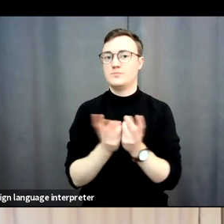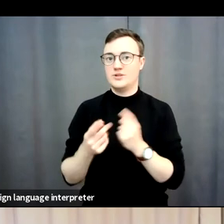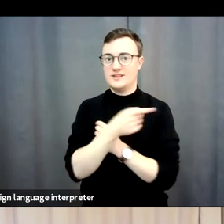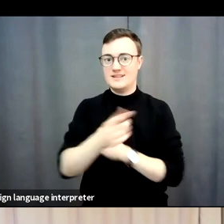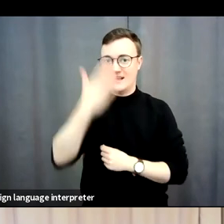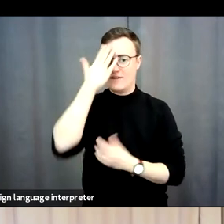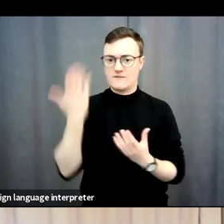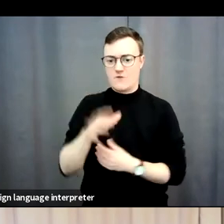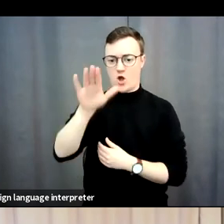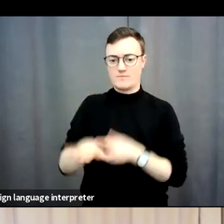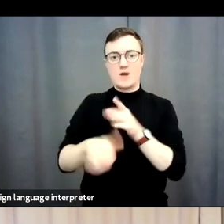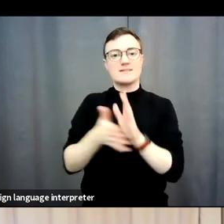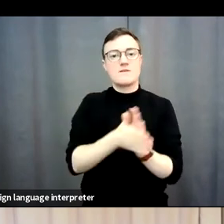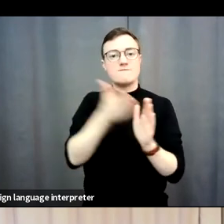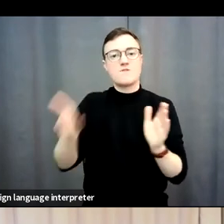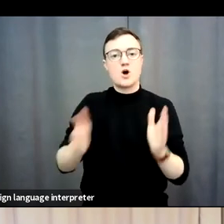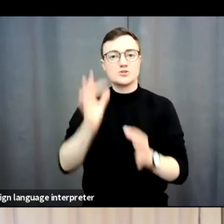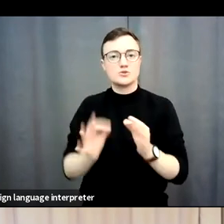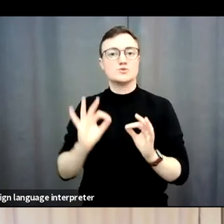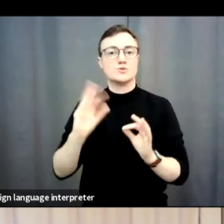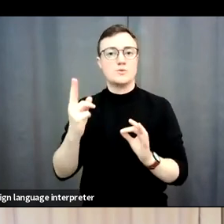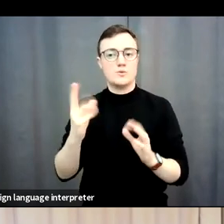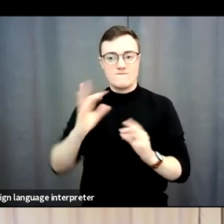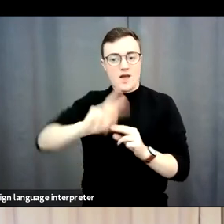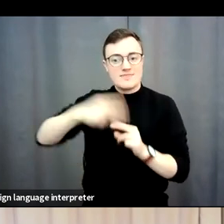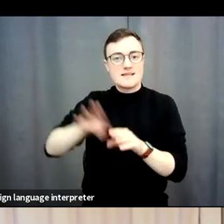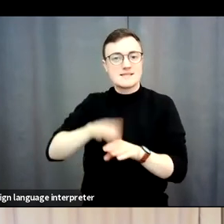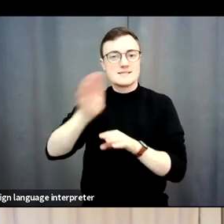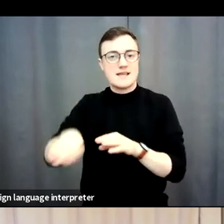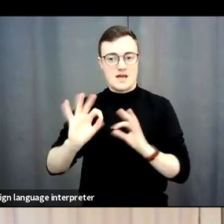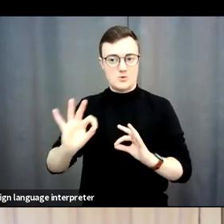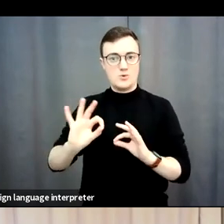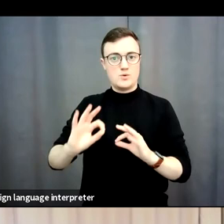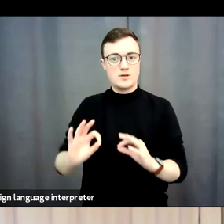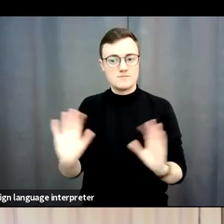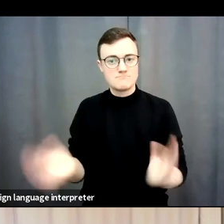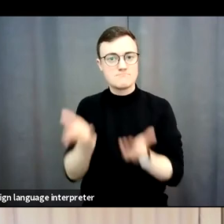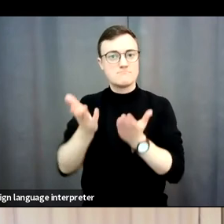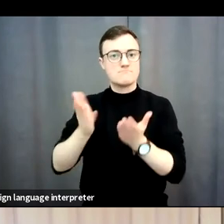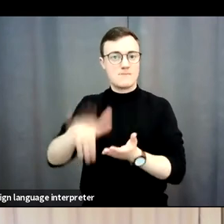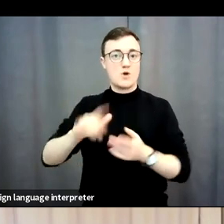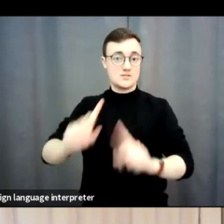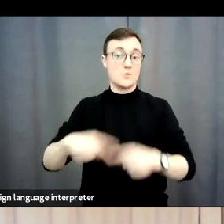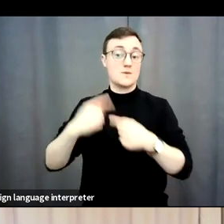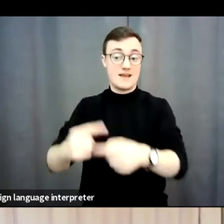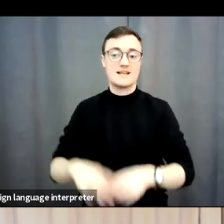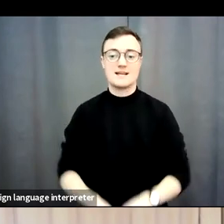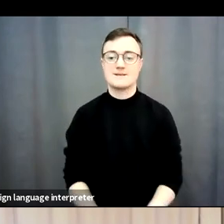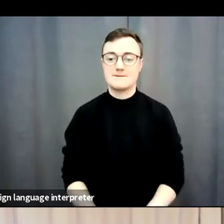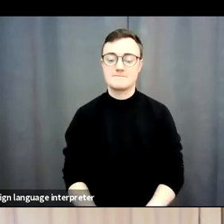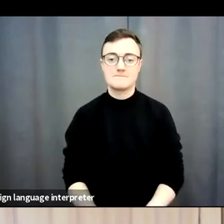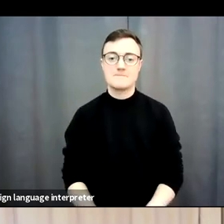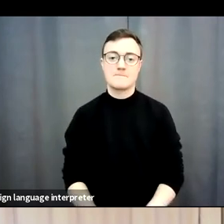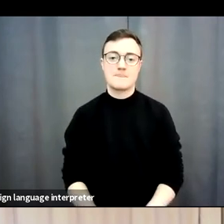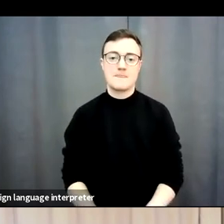we support with to get further in the development? So even if